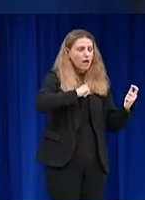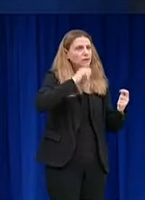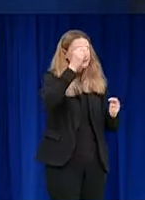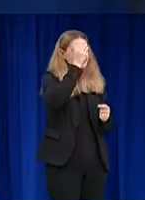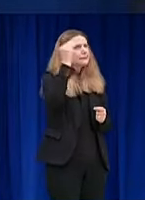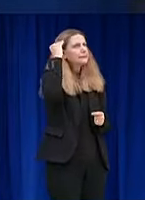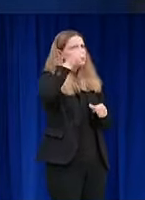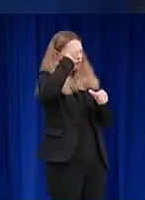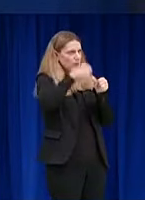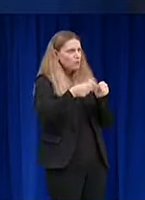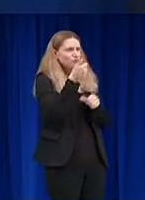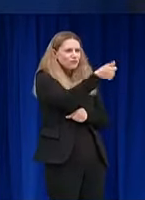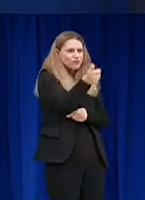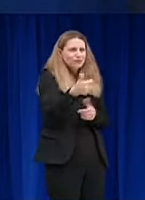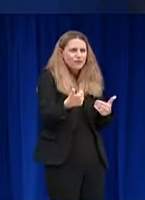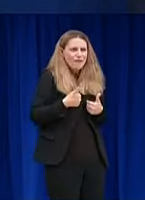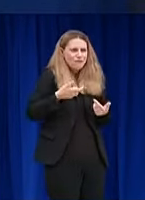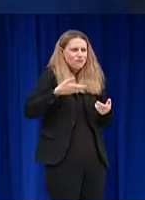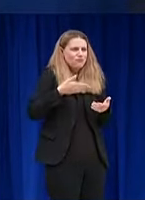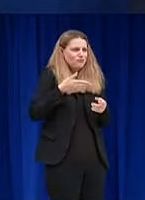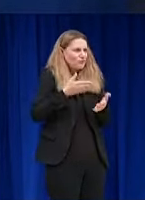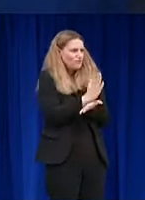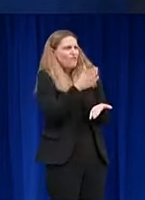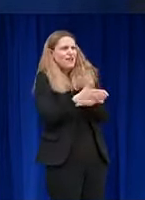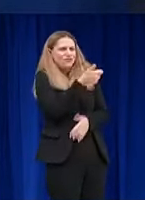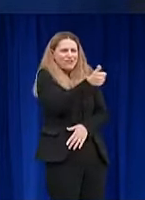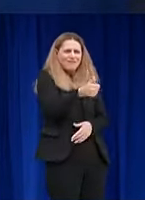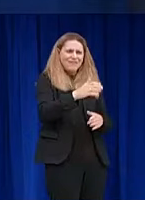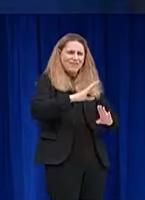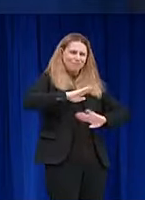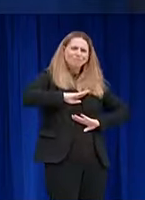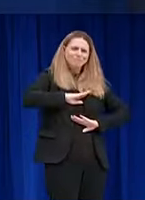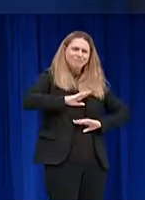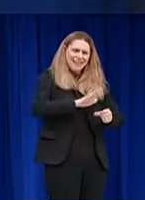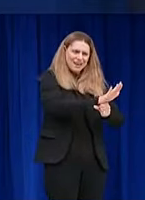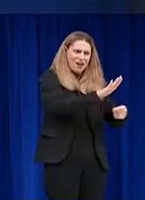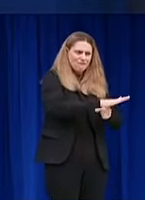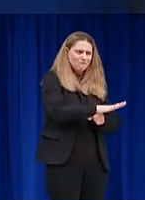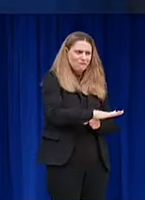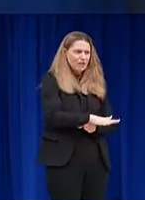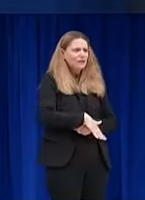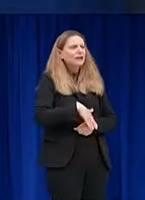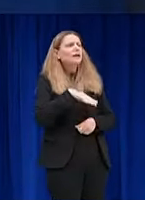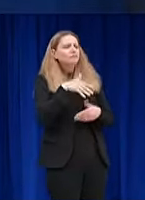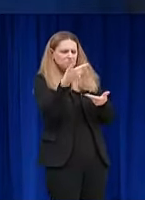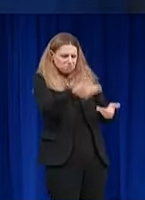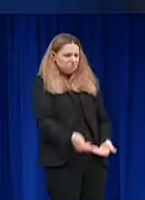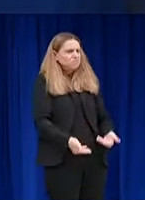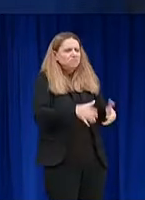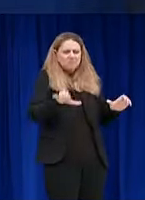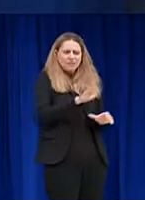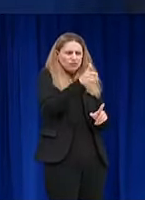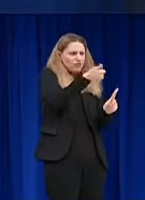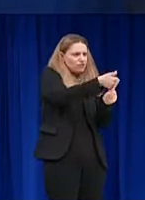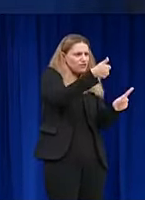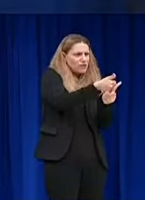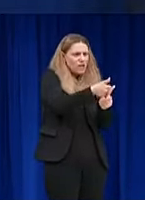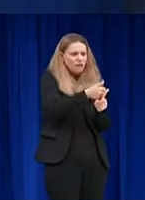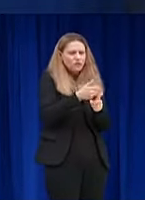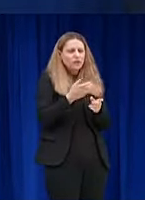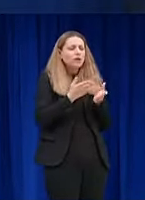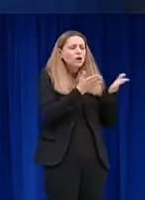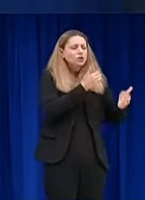be your most authentic self, free from hate and animosity, to serve openly and without fear